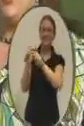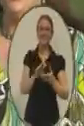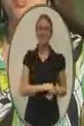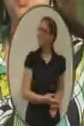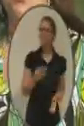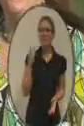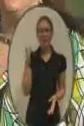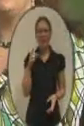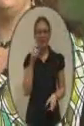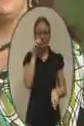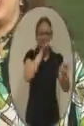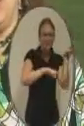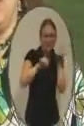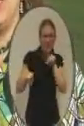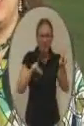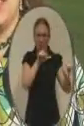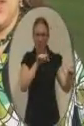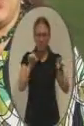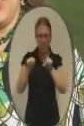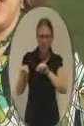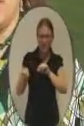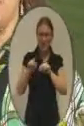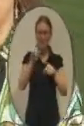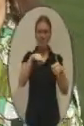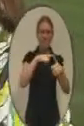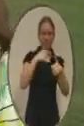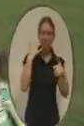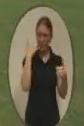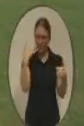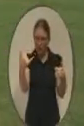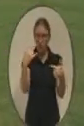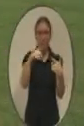involved and help Lewisham Homes to shape their services.